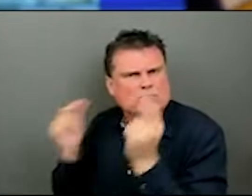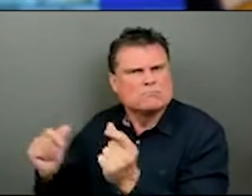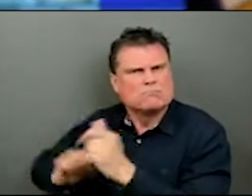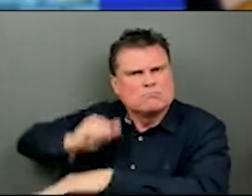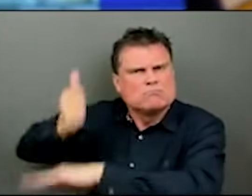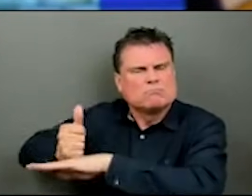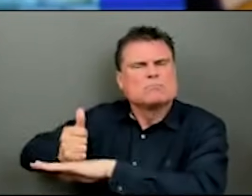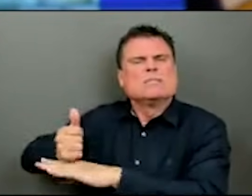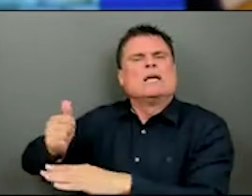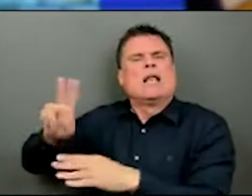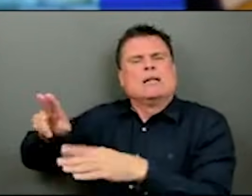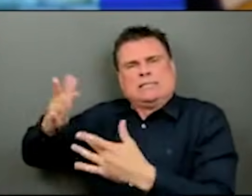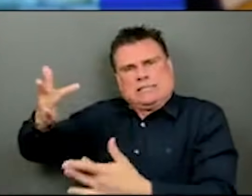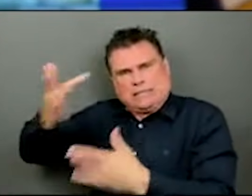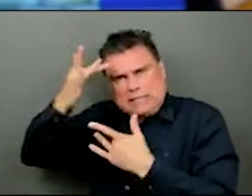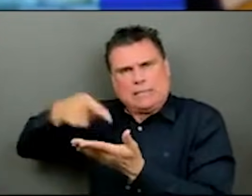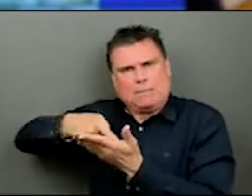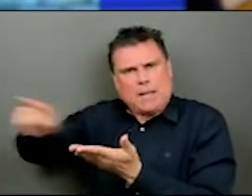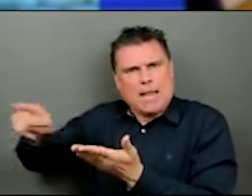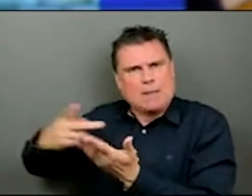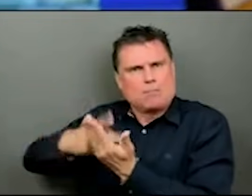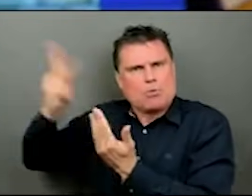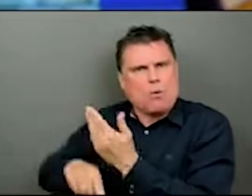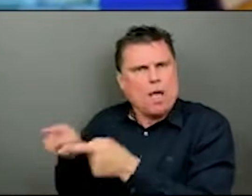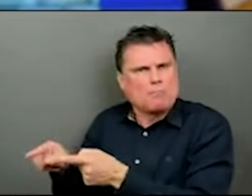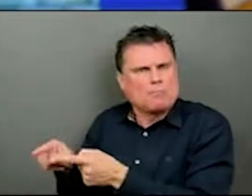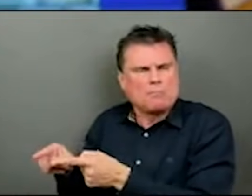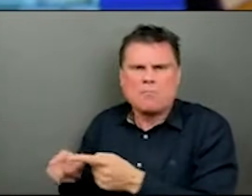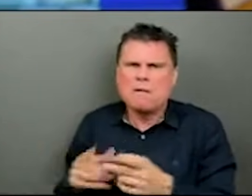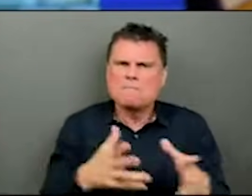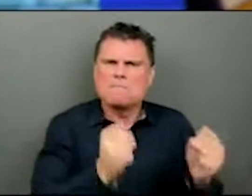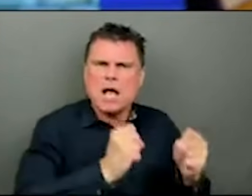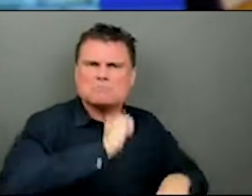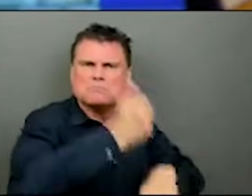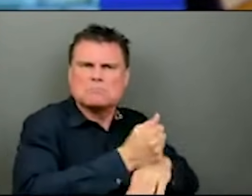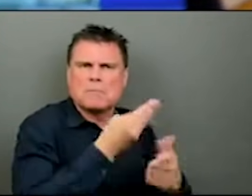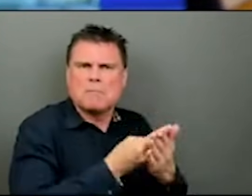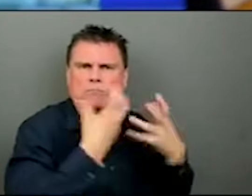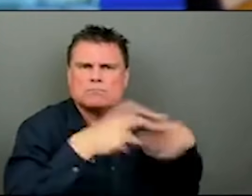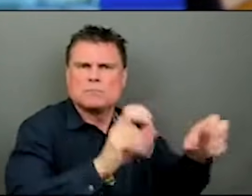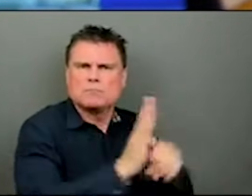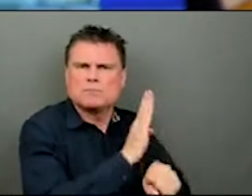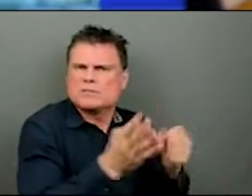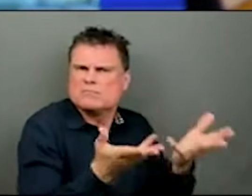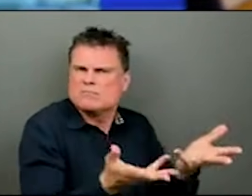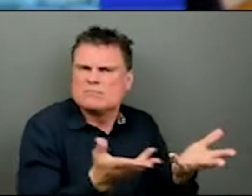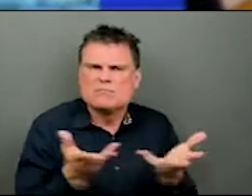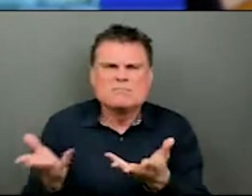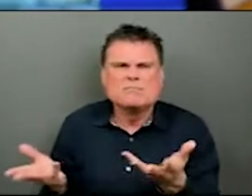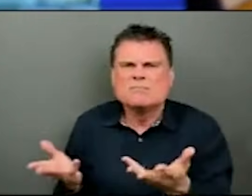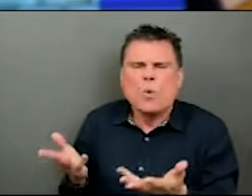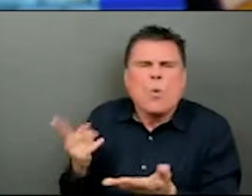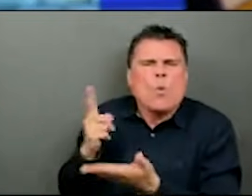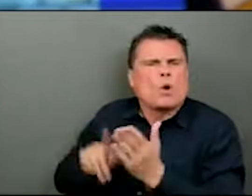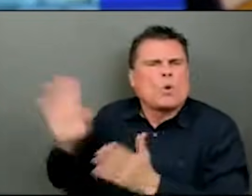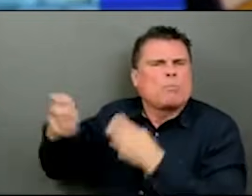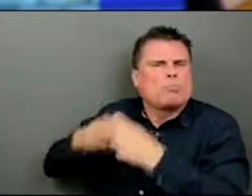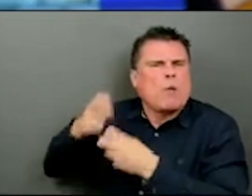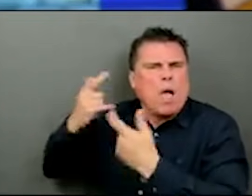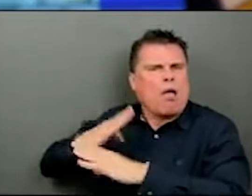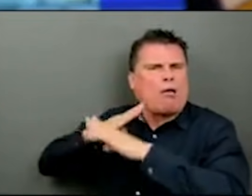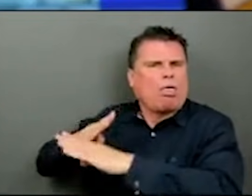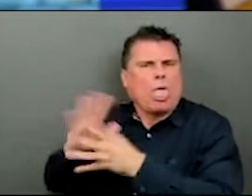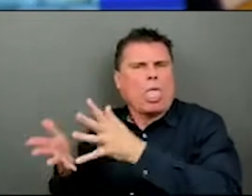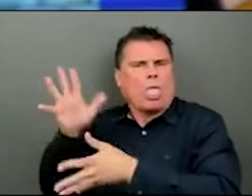issues? Is it a matter of cost? Or is it a matter that this is just something businesses don't want? Like, what wall are you running into that makes